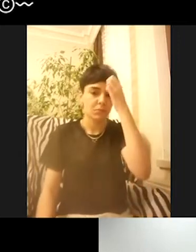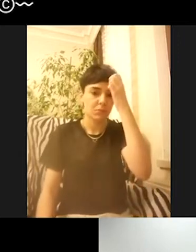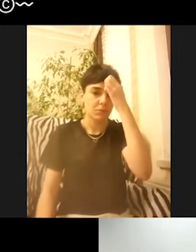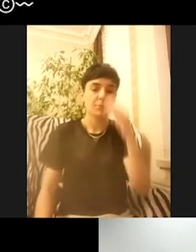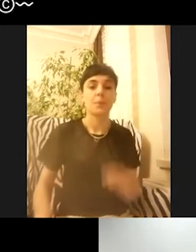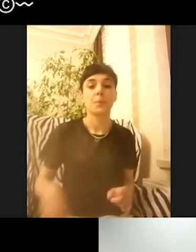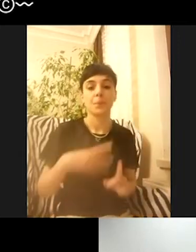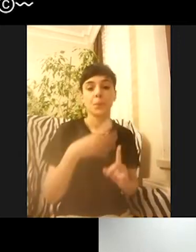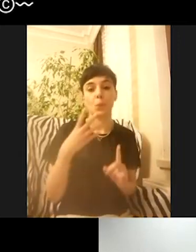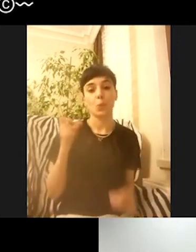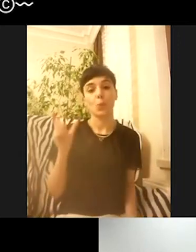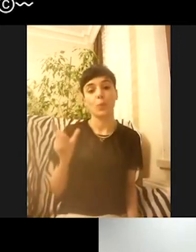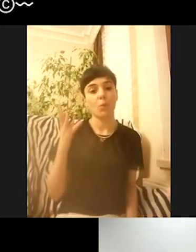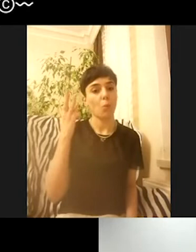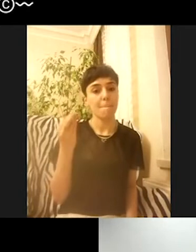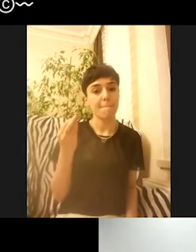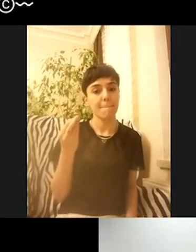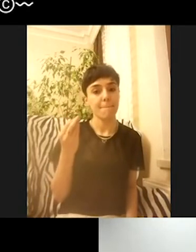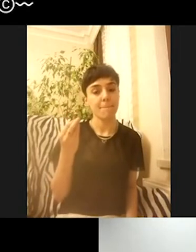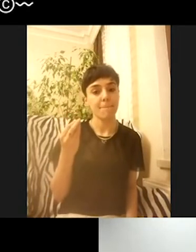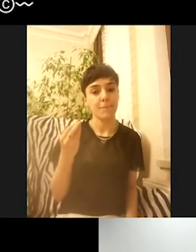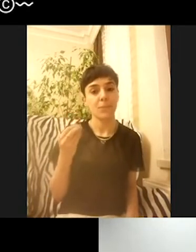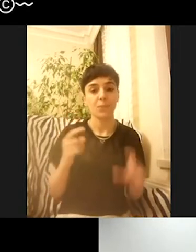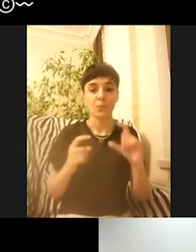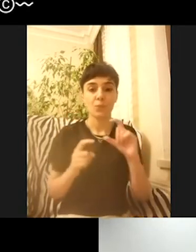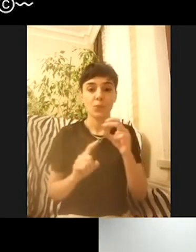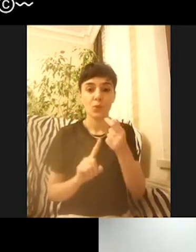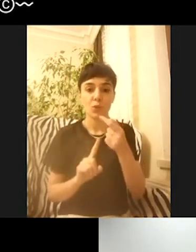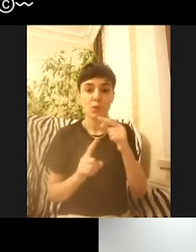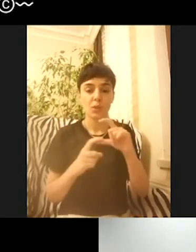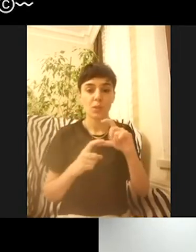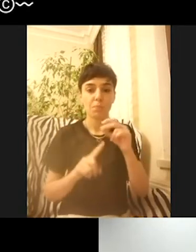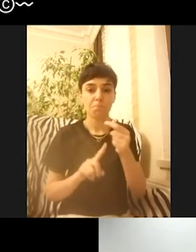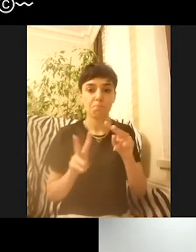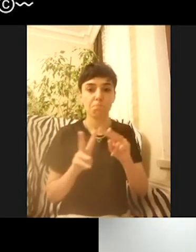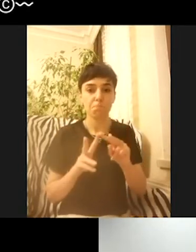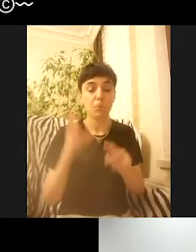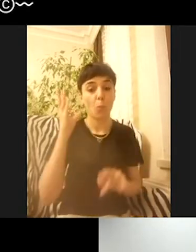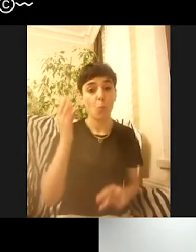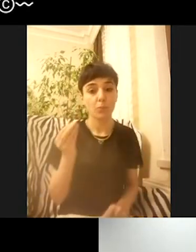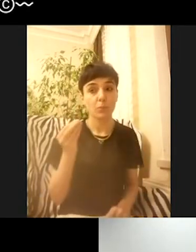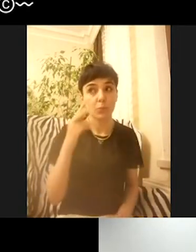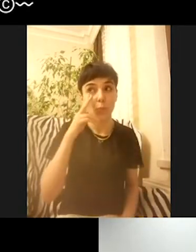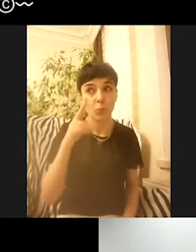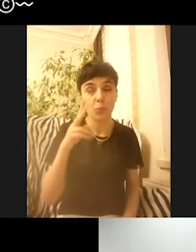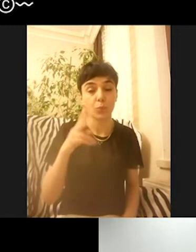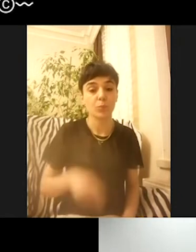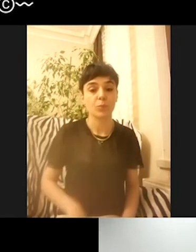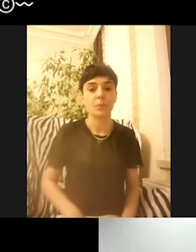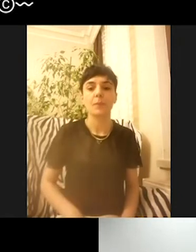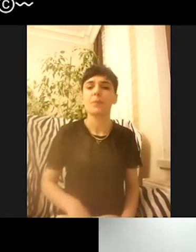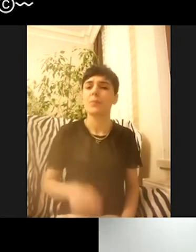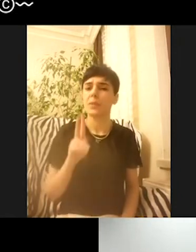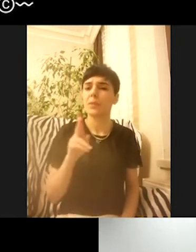totally go with you, but then I also want us to go back to the body. Yeah. And to the embodied meeting of each